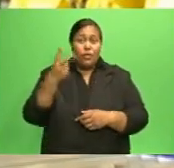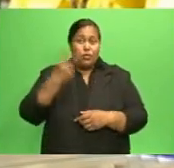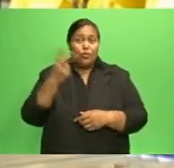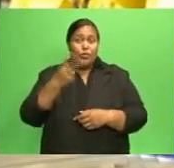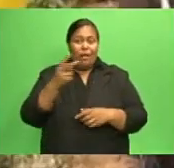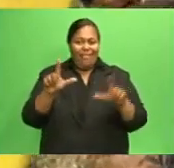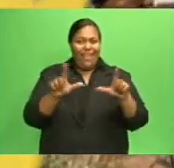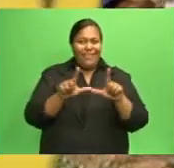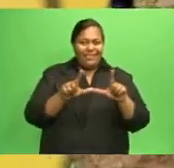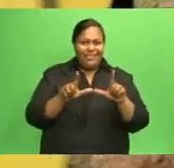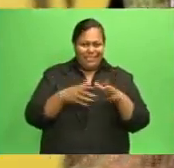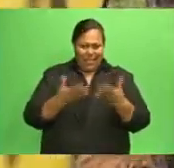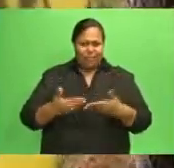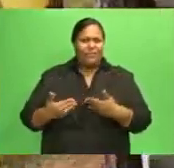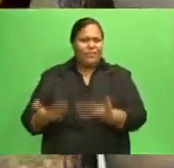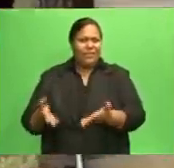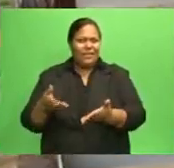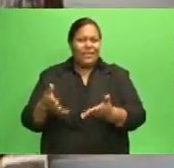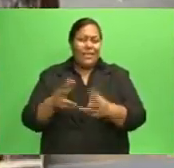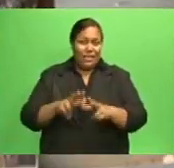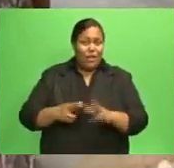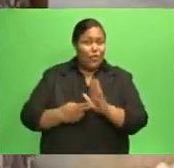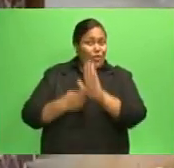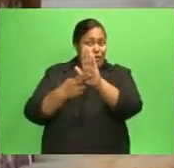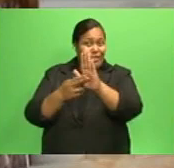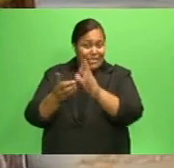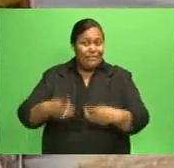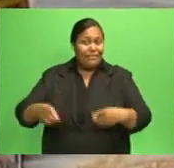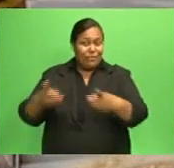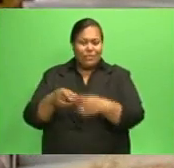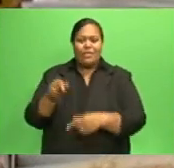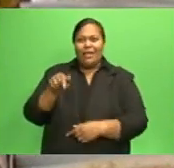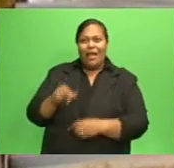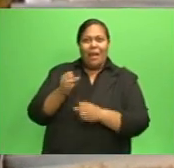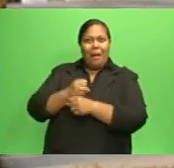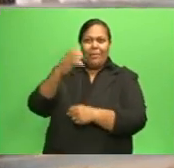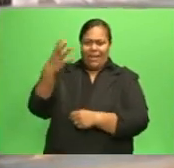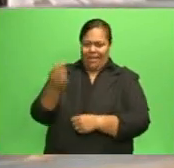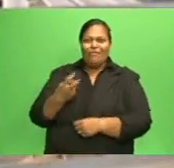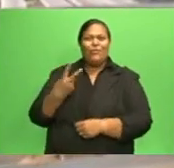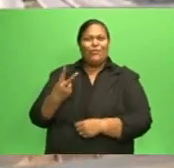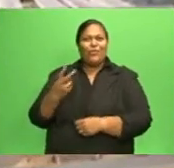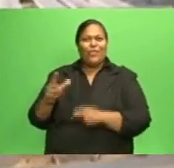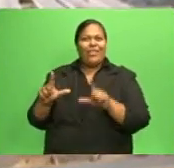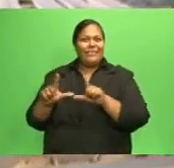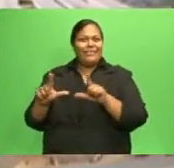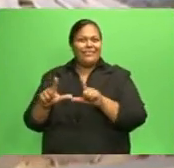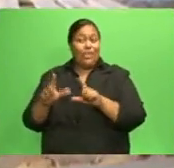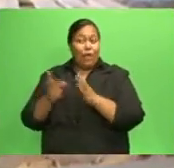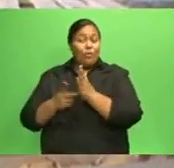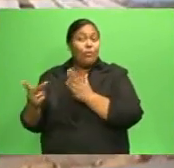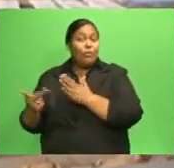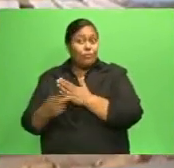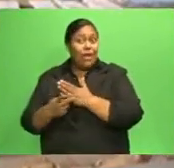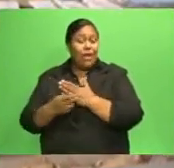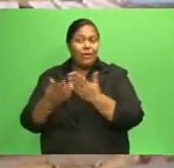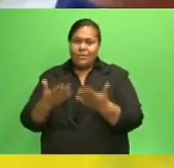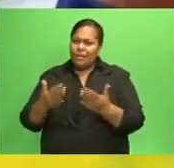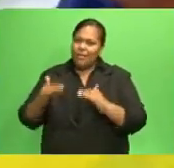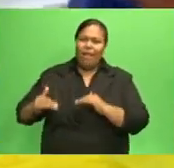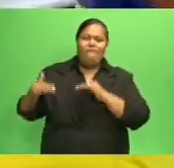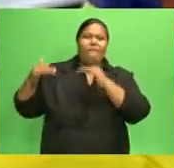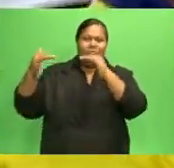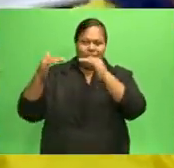active in the Northern Division, Kalo Exploration currently holds 2. The Virianu project is at its advanced